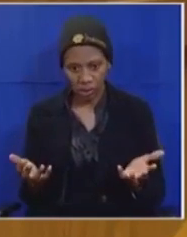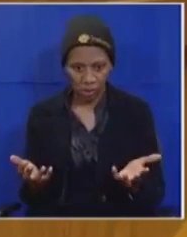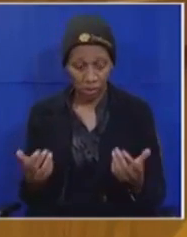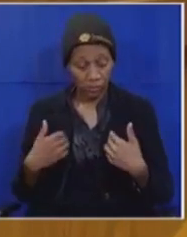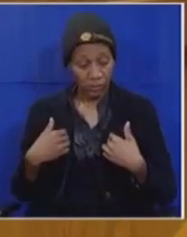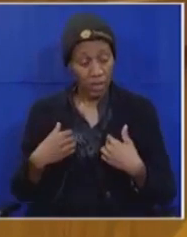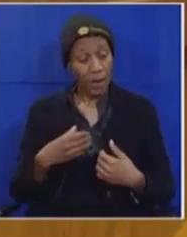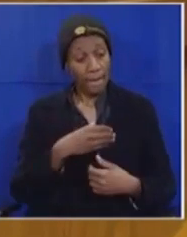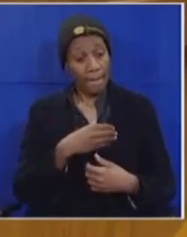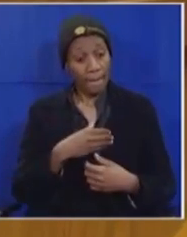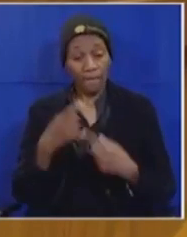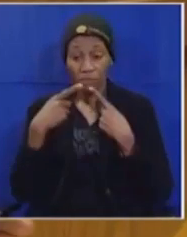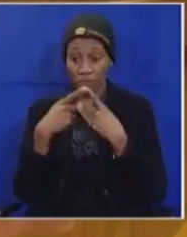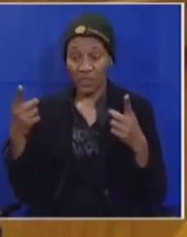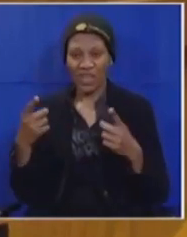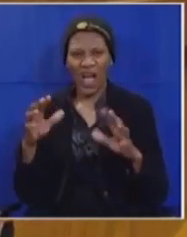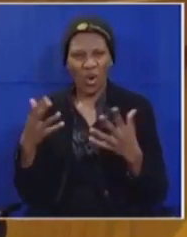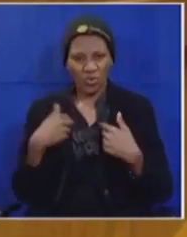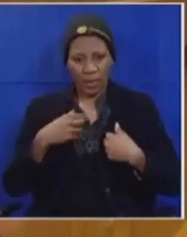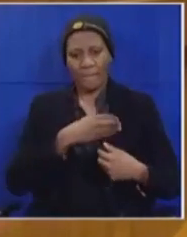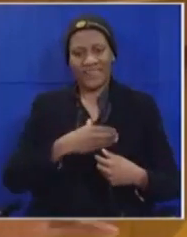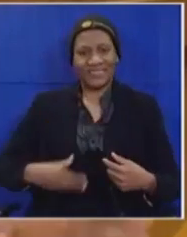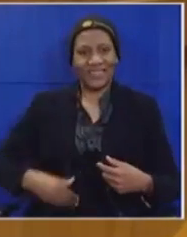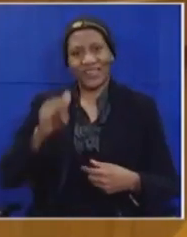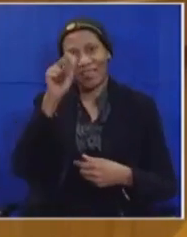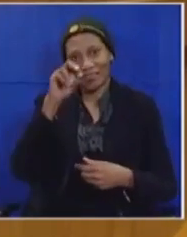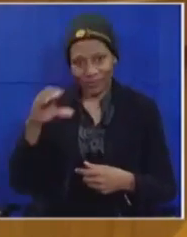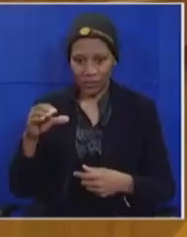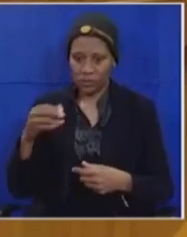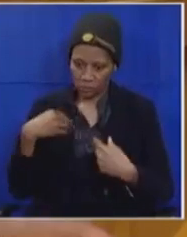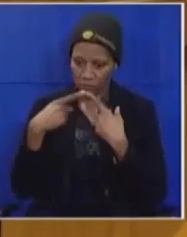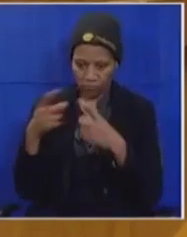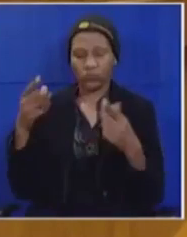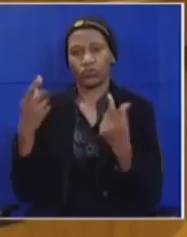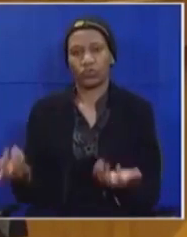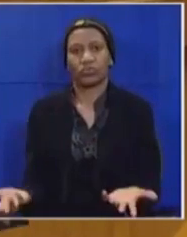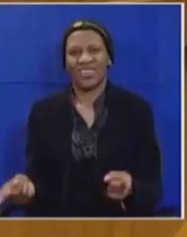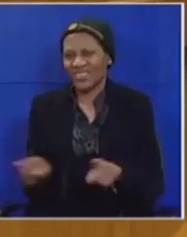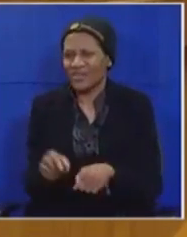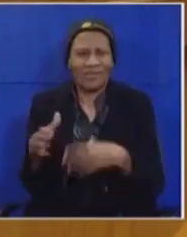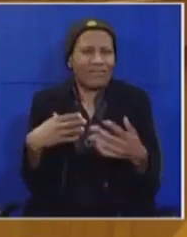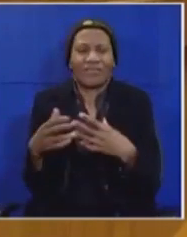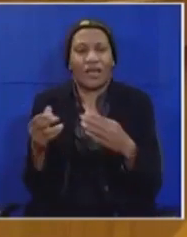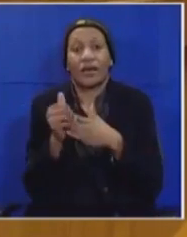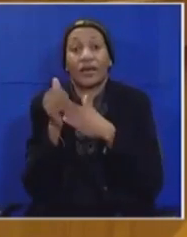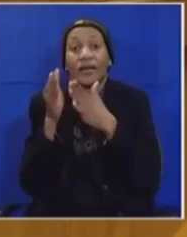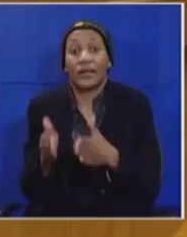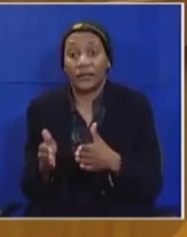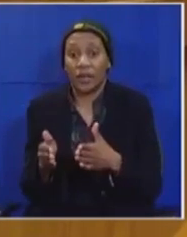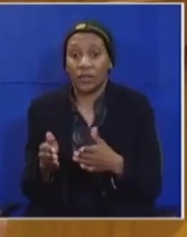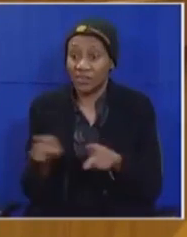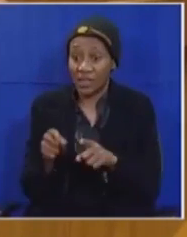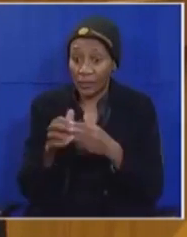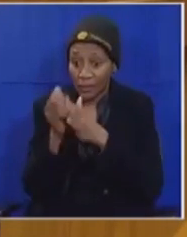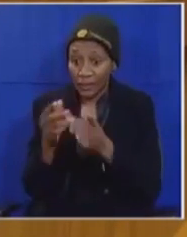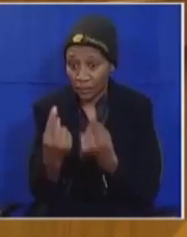of the African National Congress. Just as any leader of parties that are here